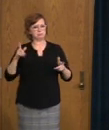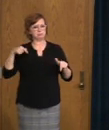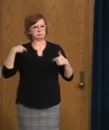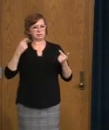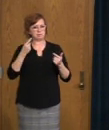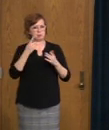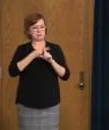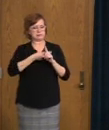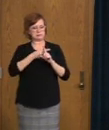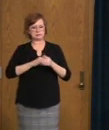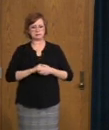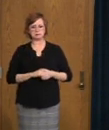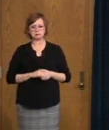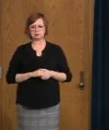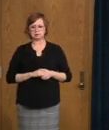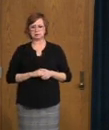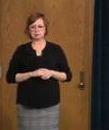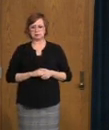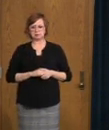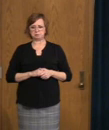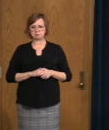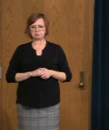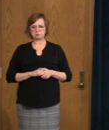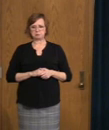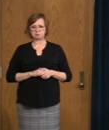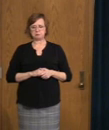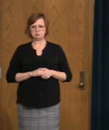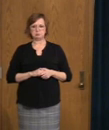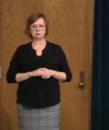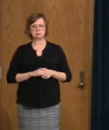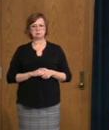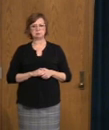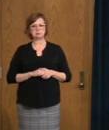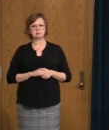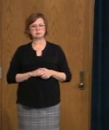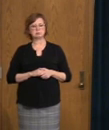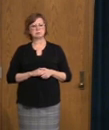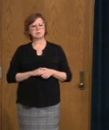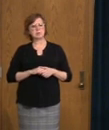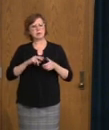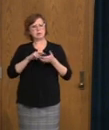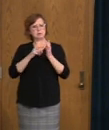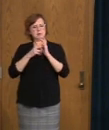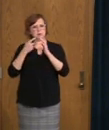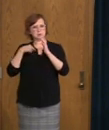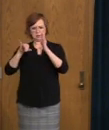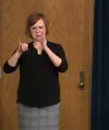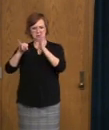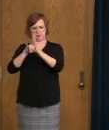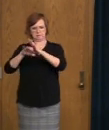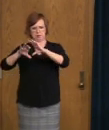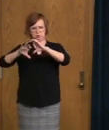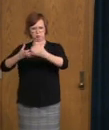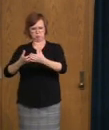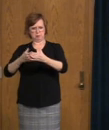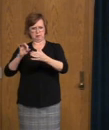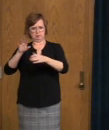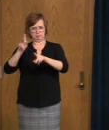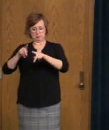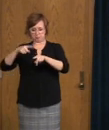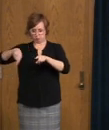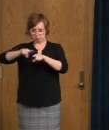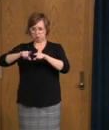established basically a pool of people that would be pre-identified and located across the province in order